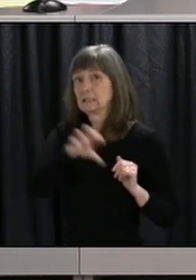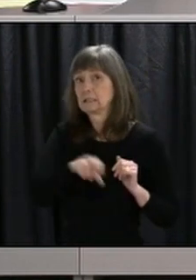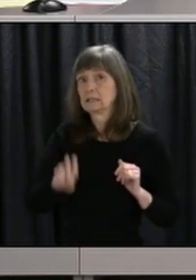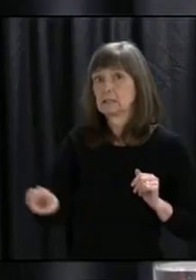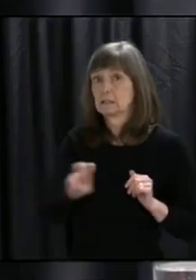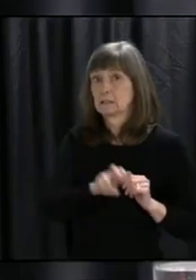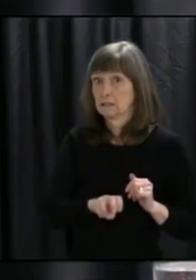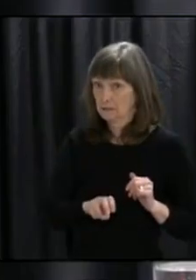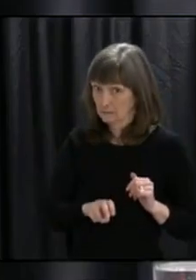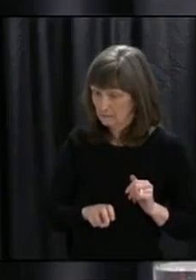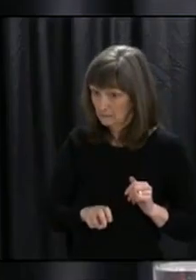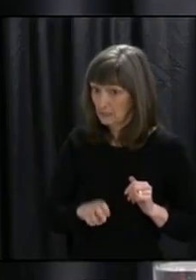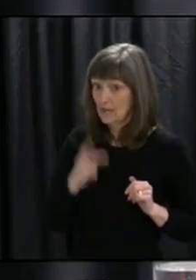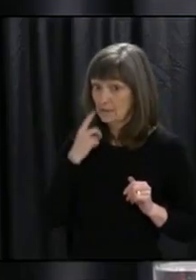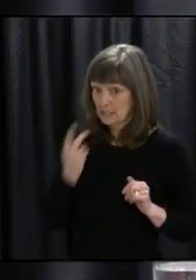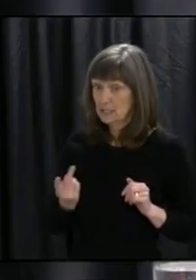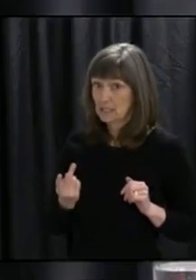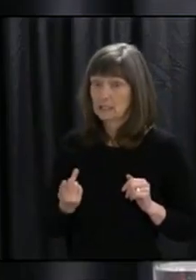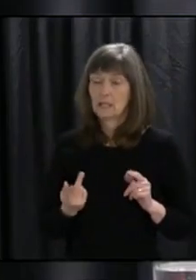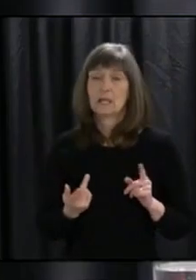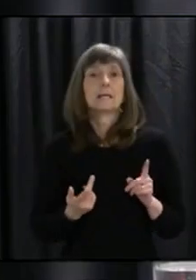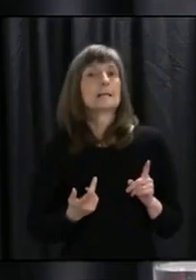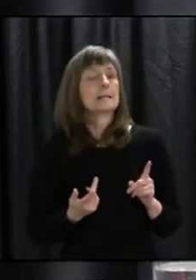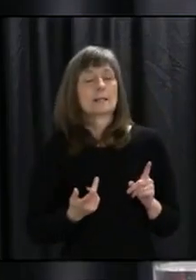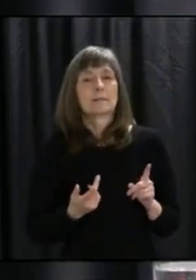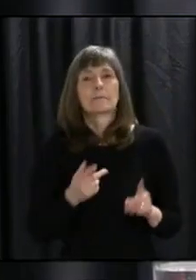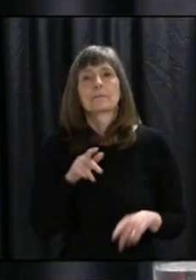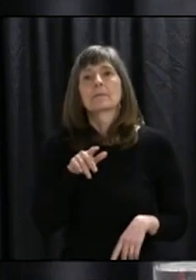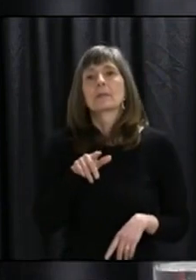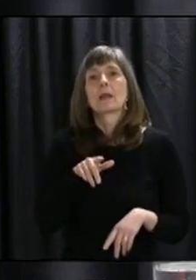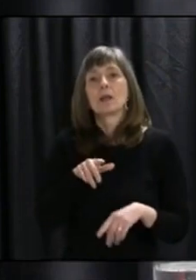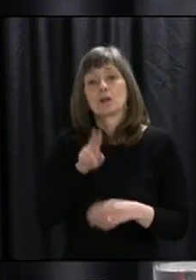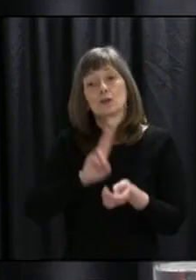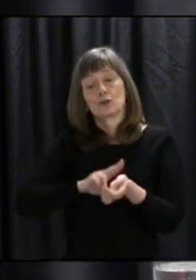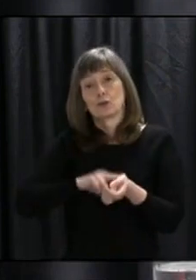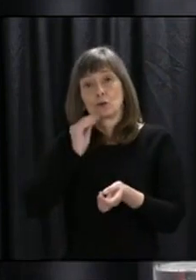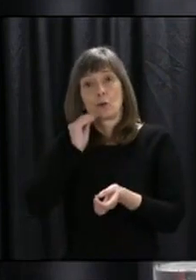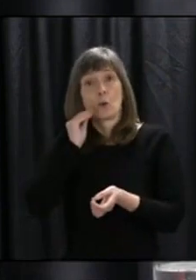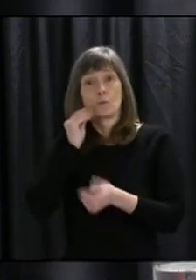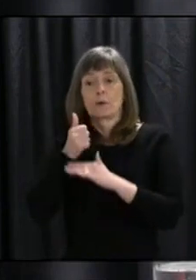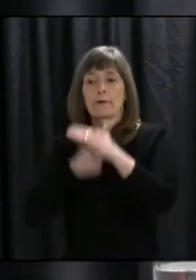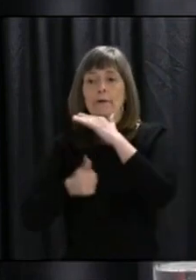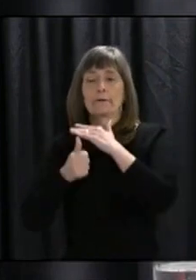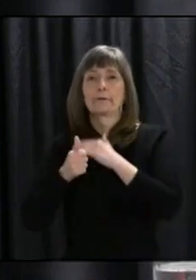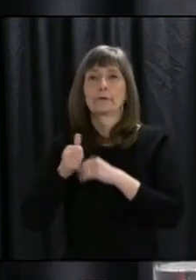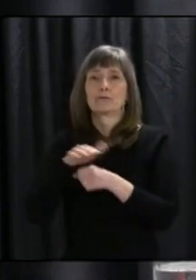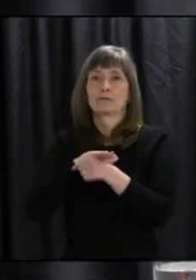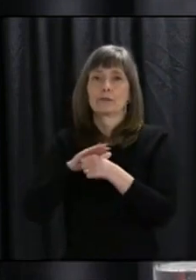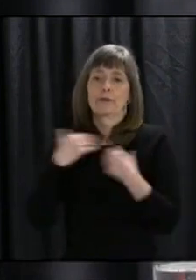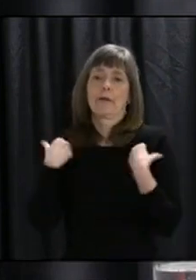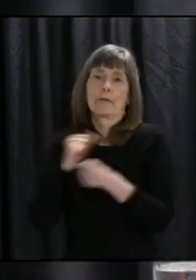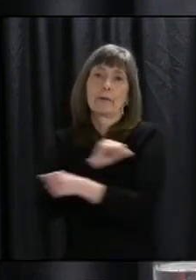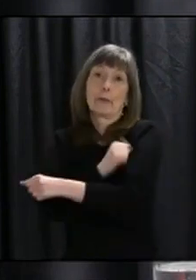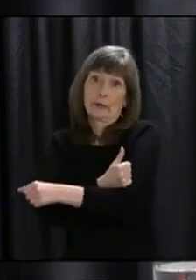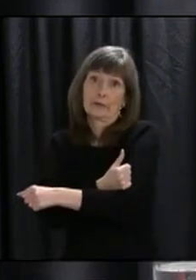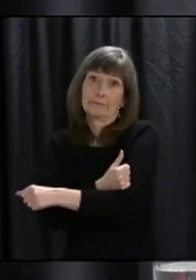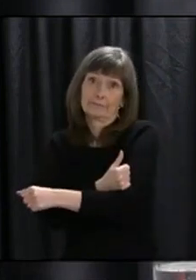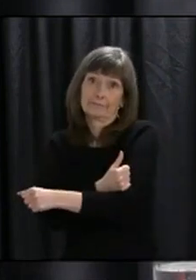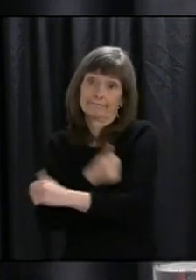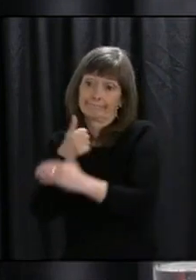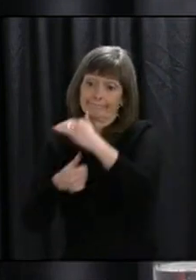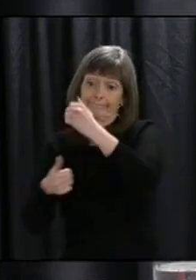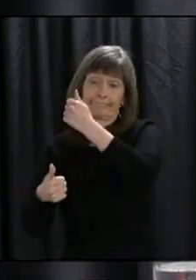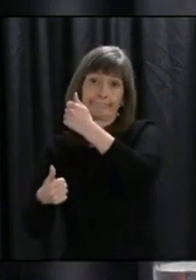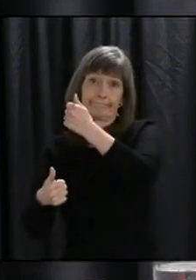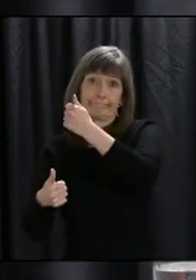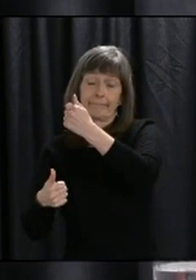long-term care facilities are all managed by the RHAs. So in a situation where a worker would work between two